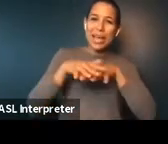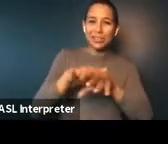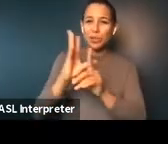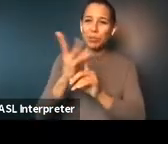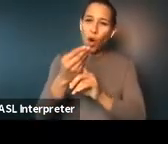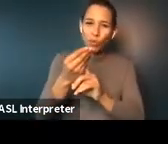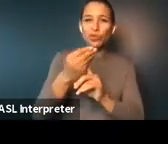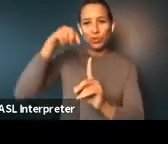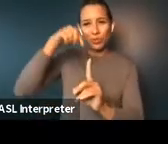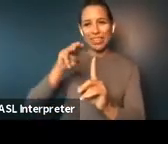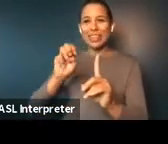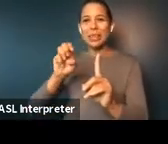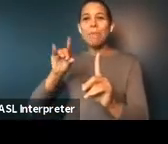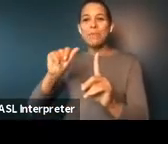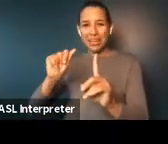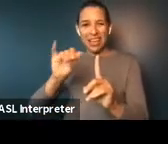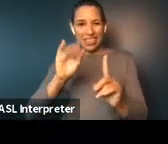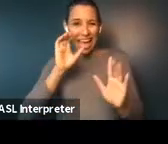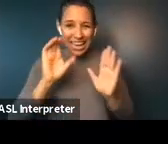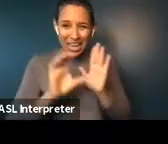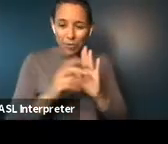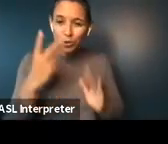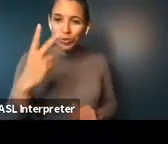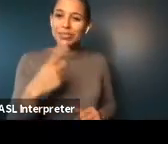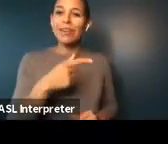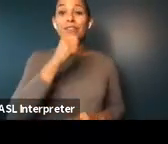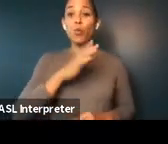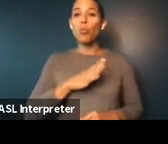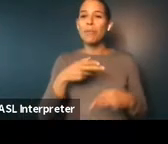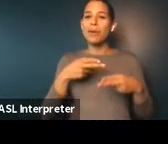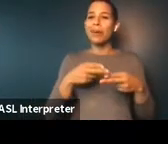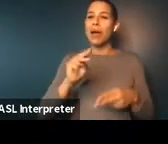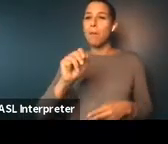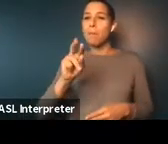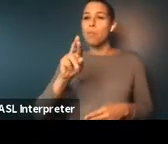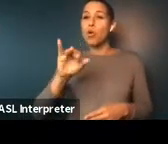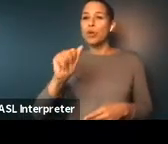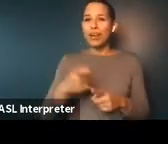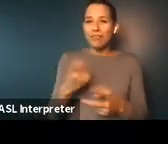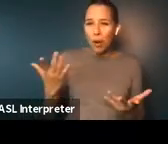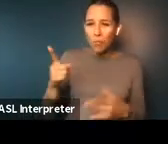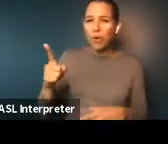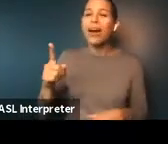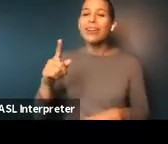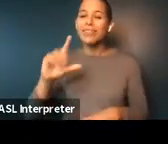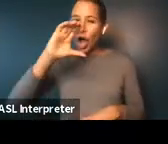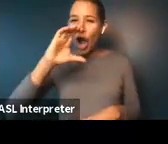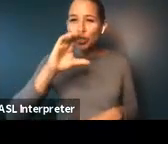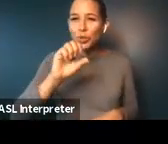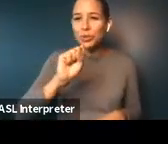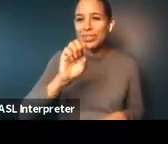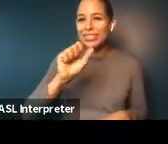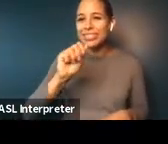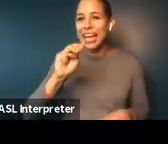media culture, like that image you see of Maria, um, from Sesame Street. And then some of them are